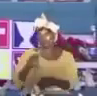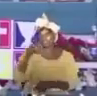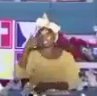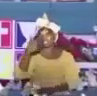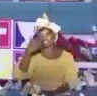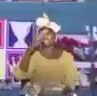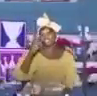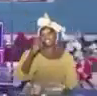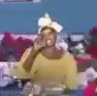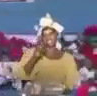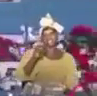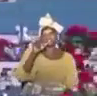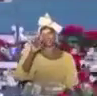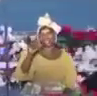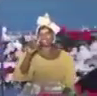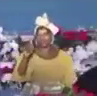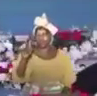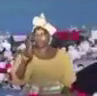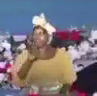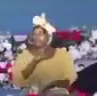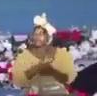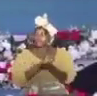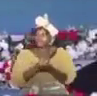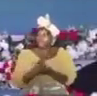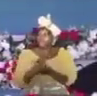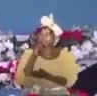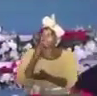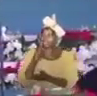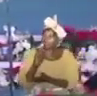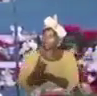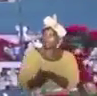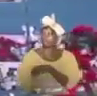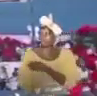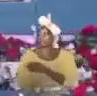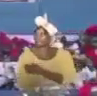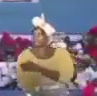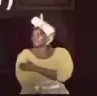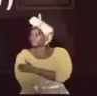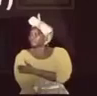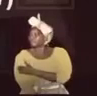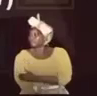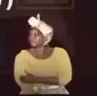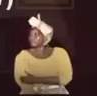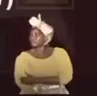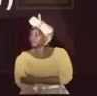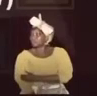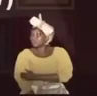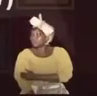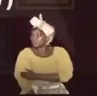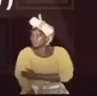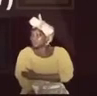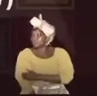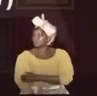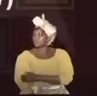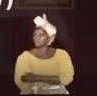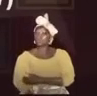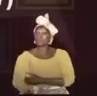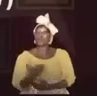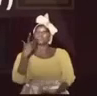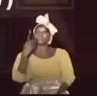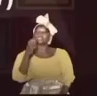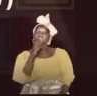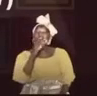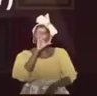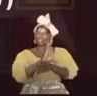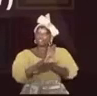21 and verse 1. You see that it's good to come to church. The church of the Lord Jesus Christ is the